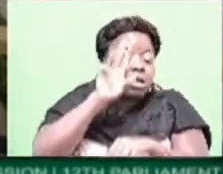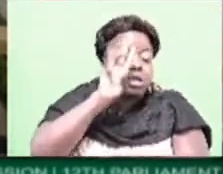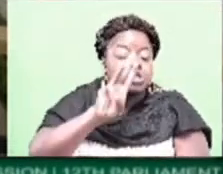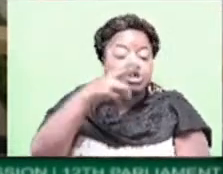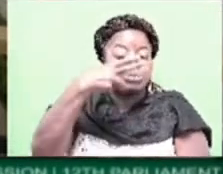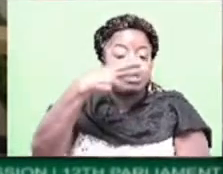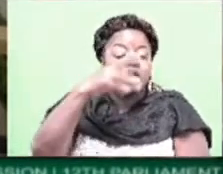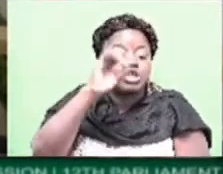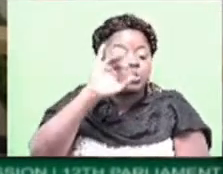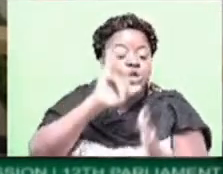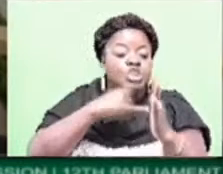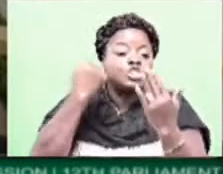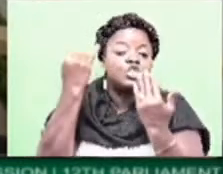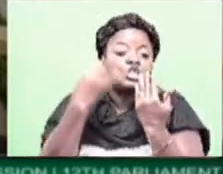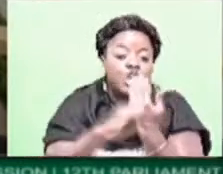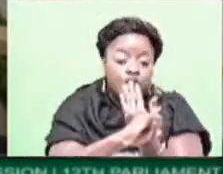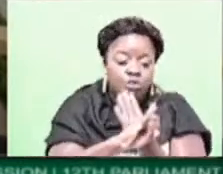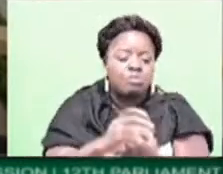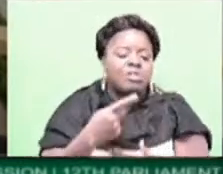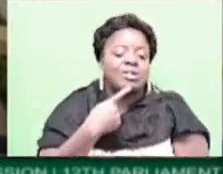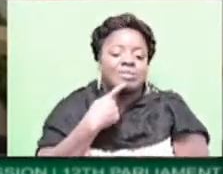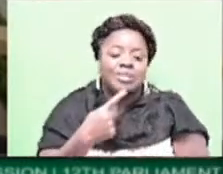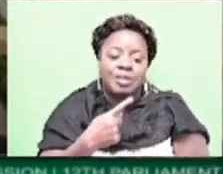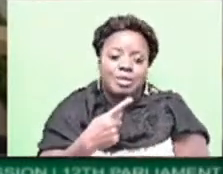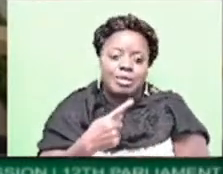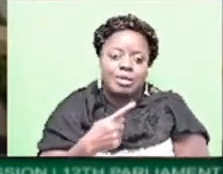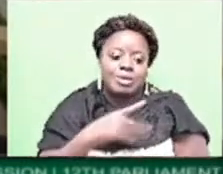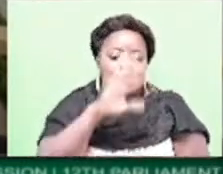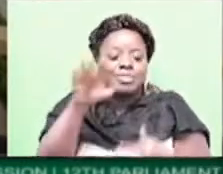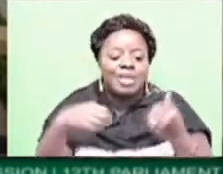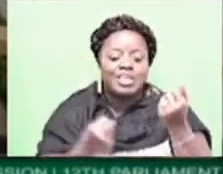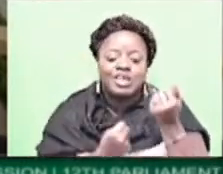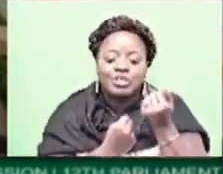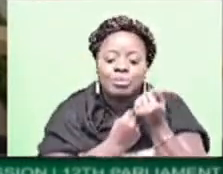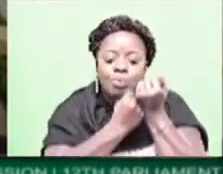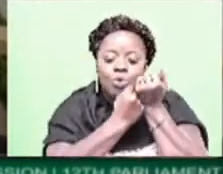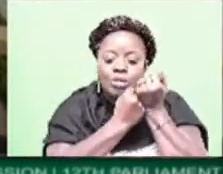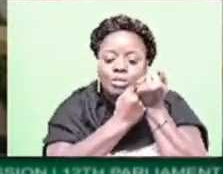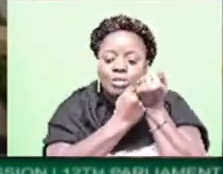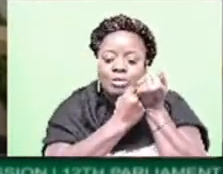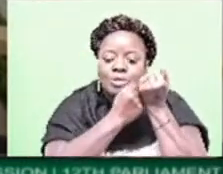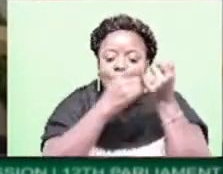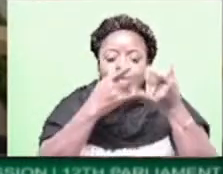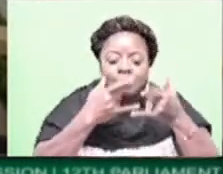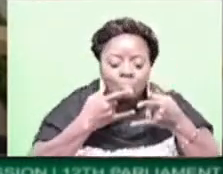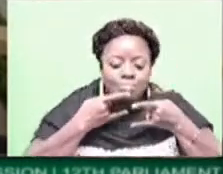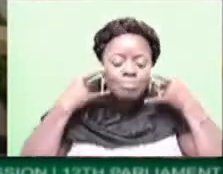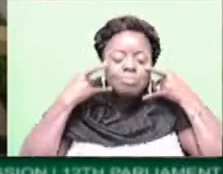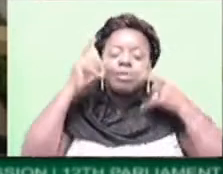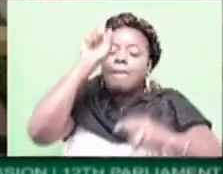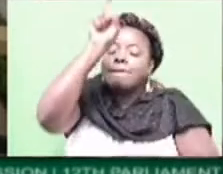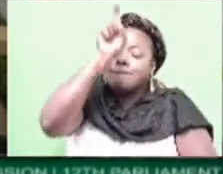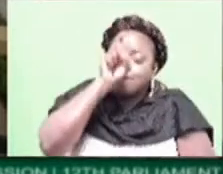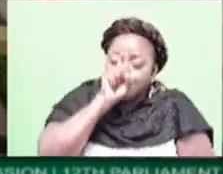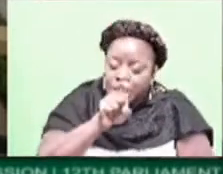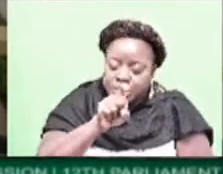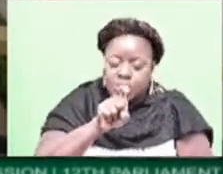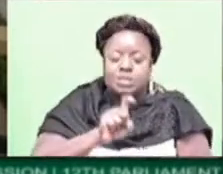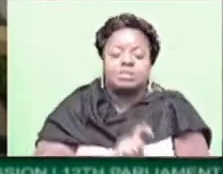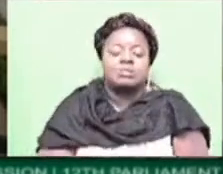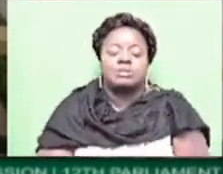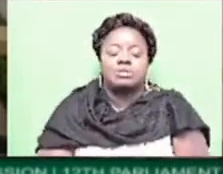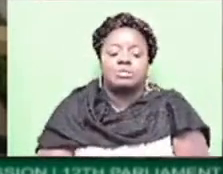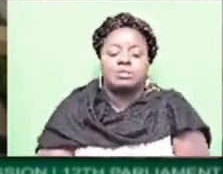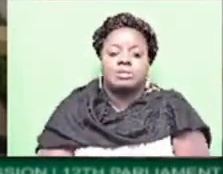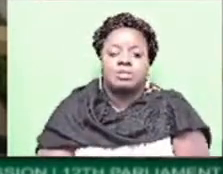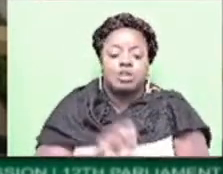January indicated that they were in support of mandatory mask wearing. So for the Minister of Health to